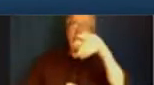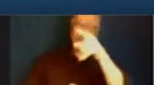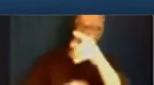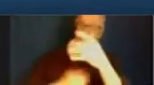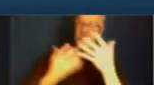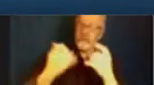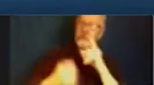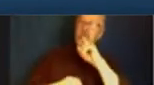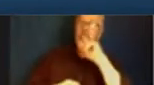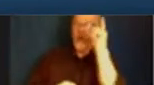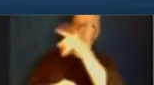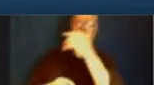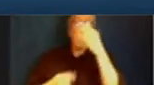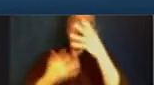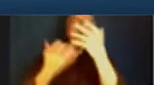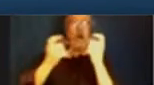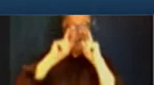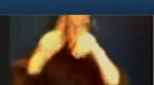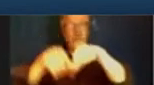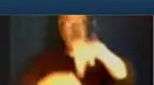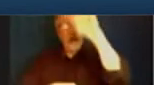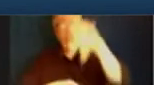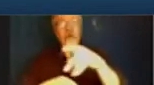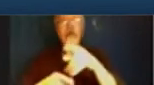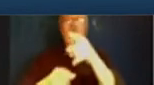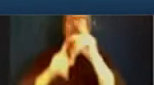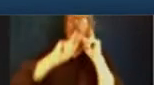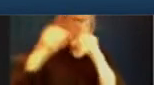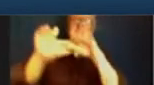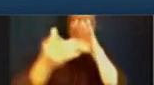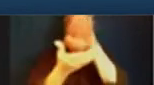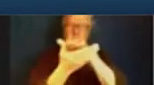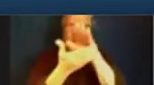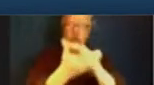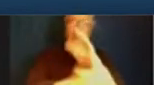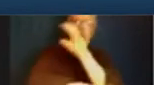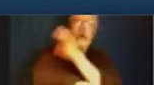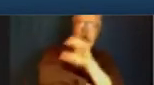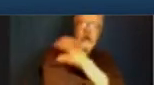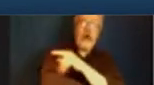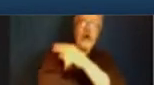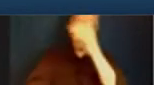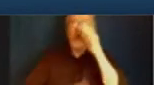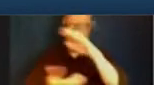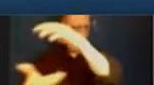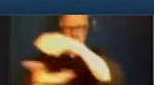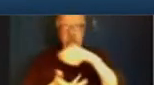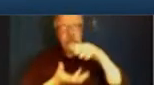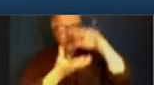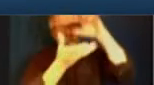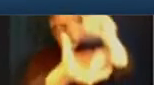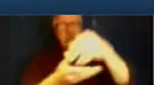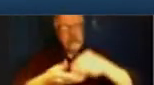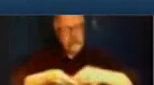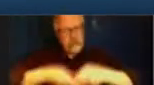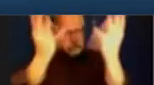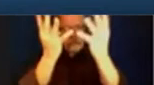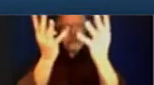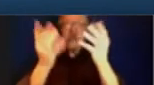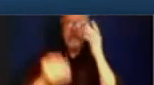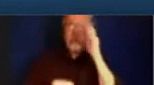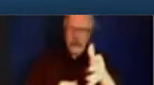clinic, or the like. And obviously it's important for the schools, to the extent schools request these